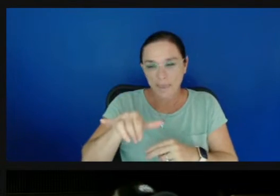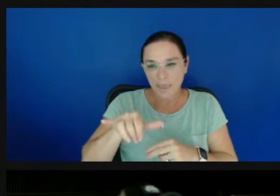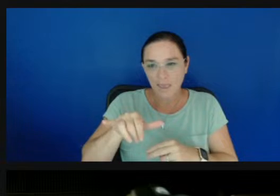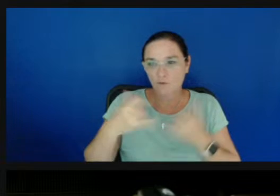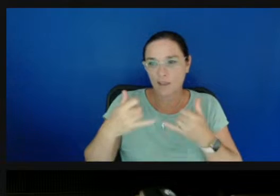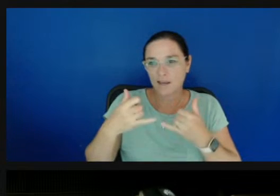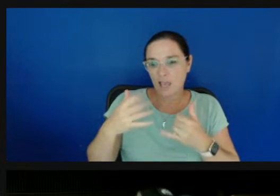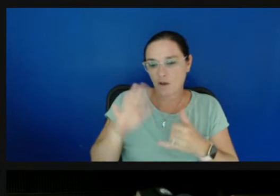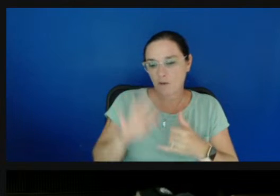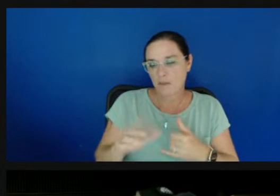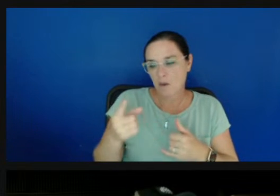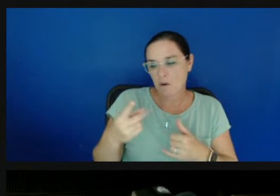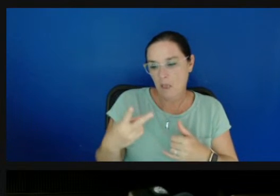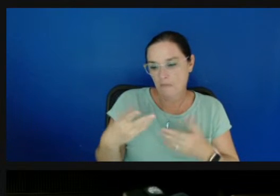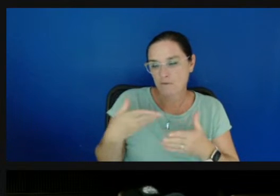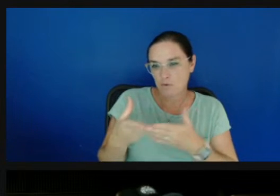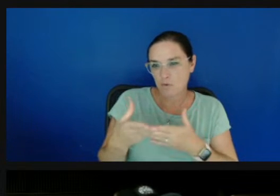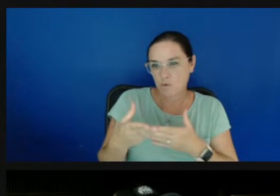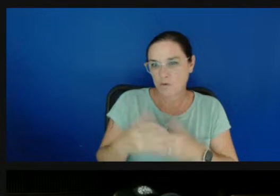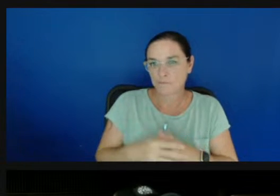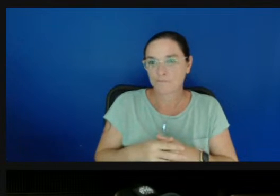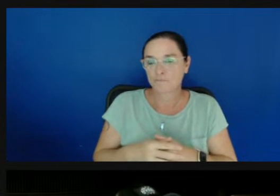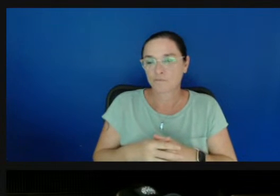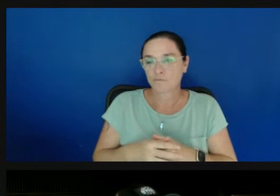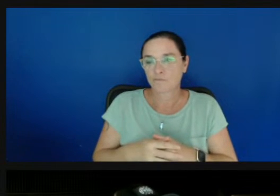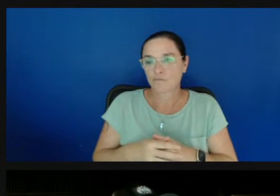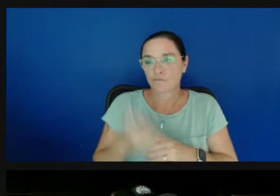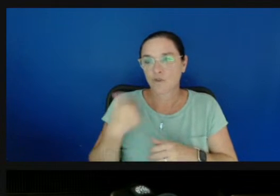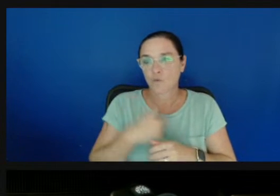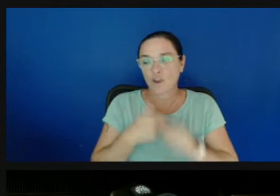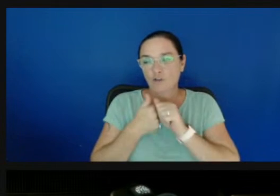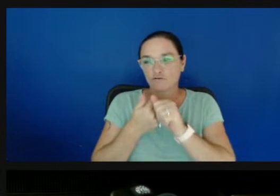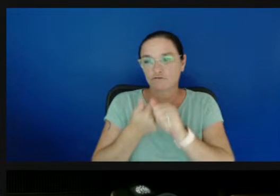through, so we're on track to be just as